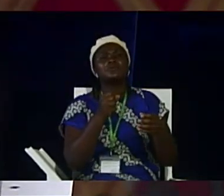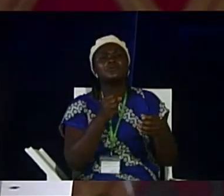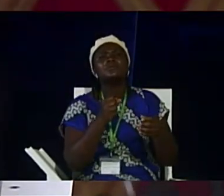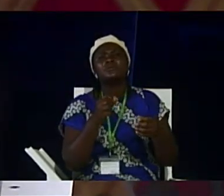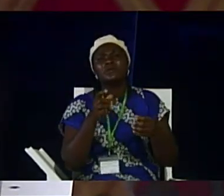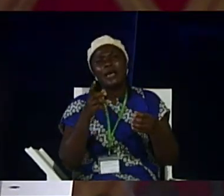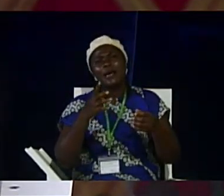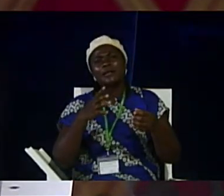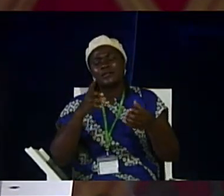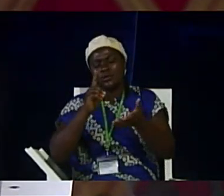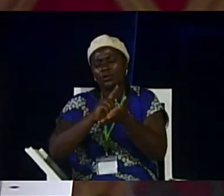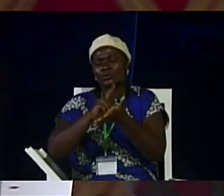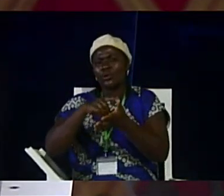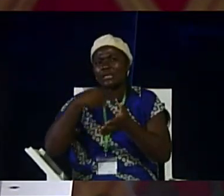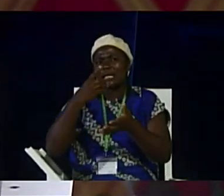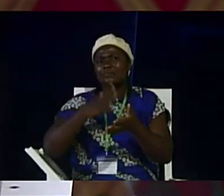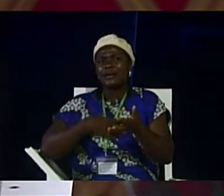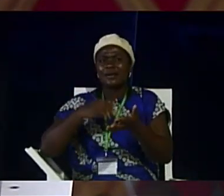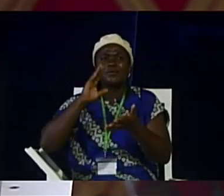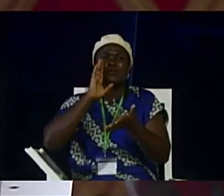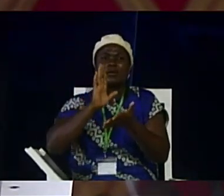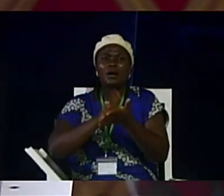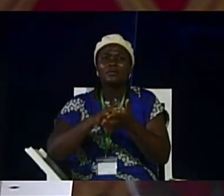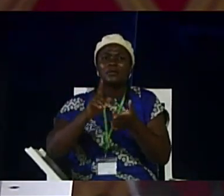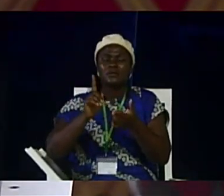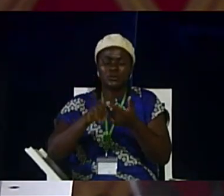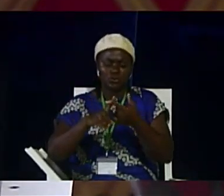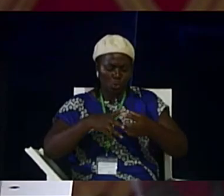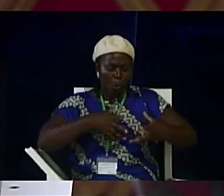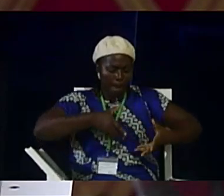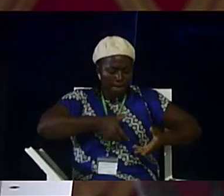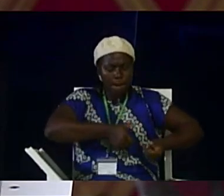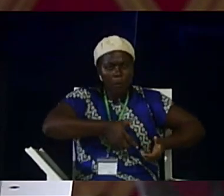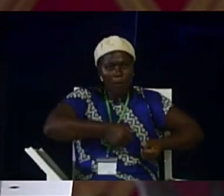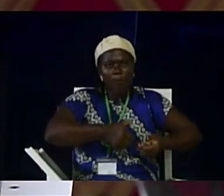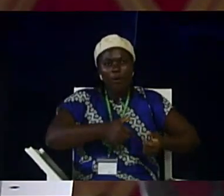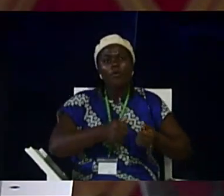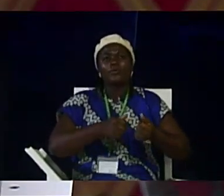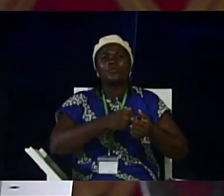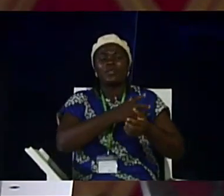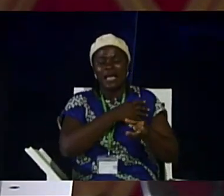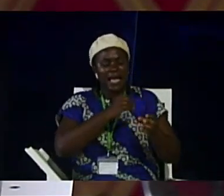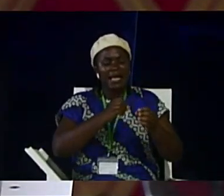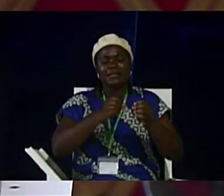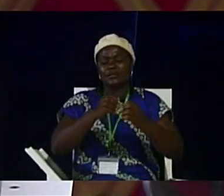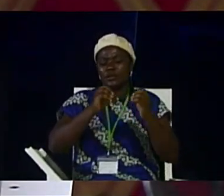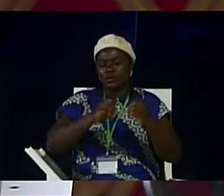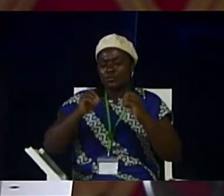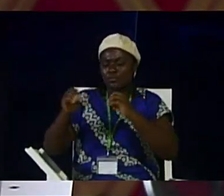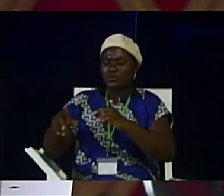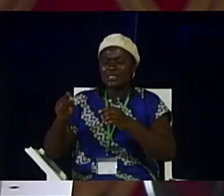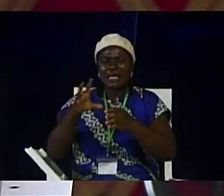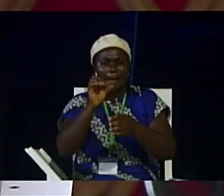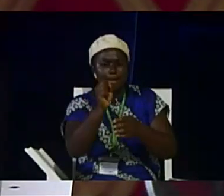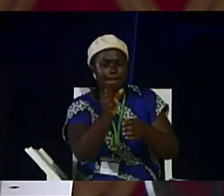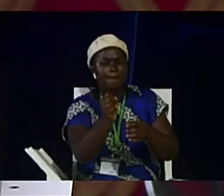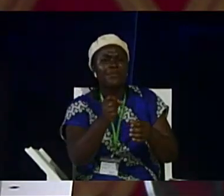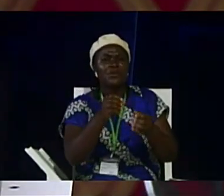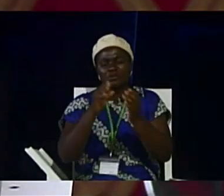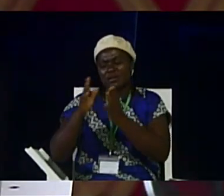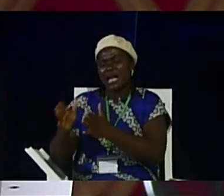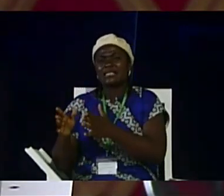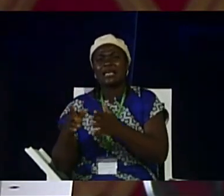bosom, set the milk aside so that it would not be wasted, so that my